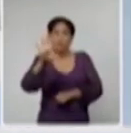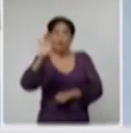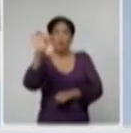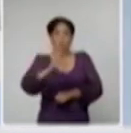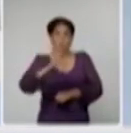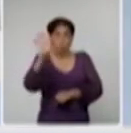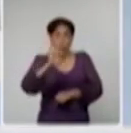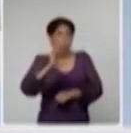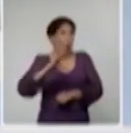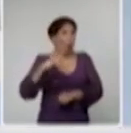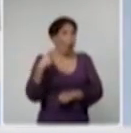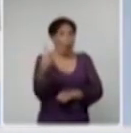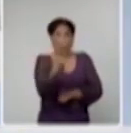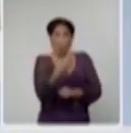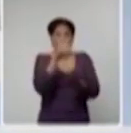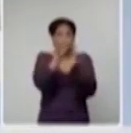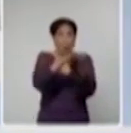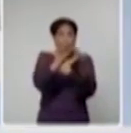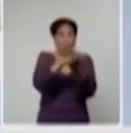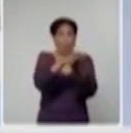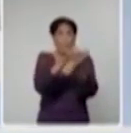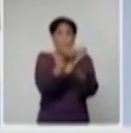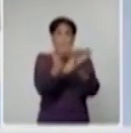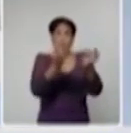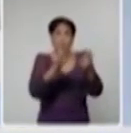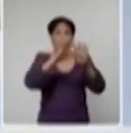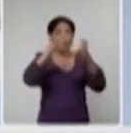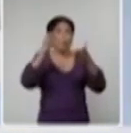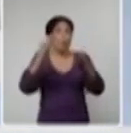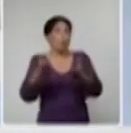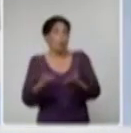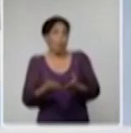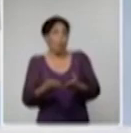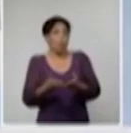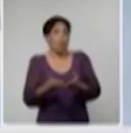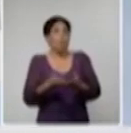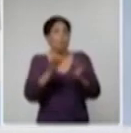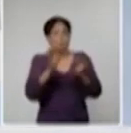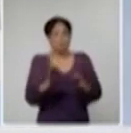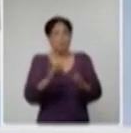89,483 patients, that is, it already accounts for